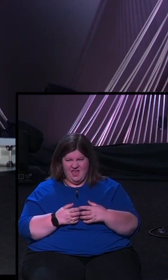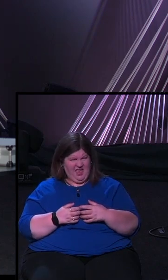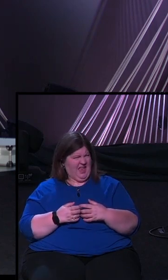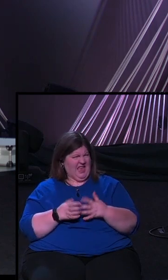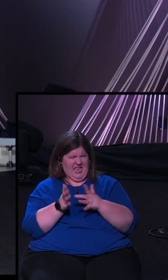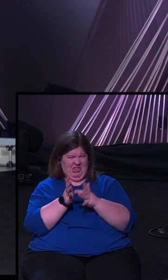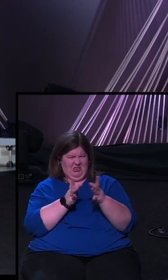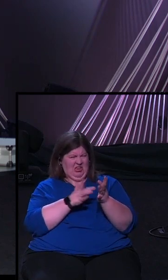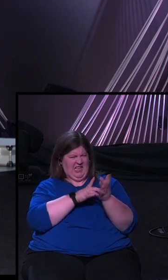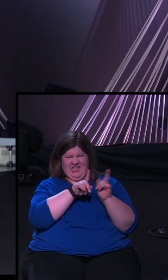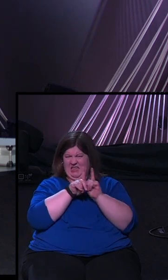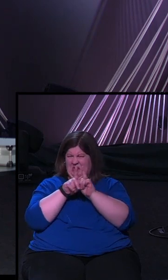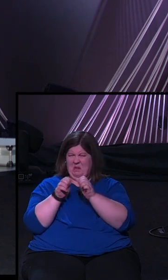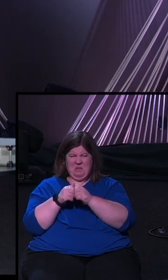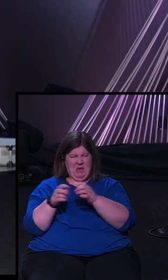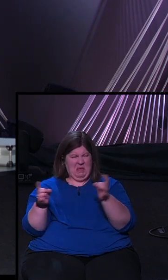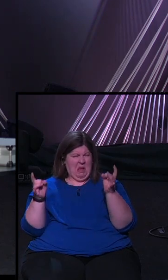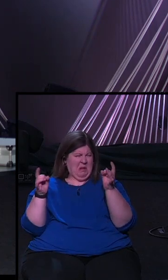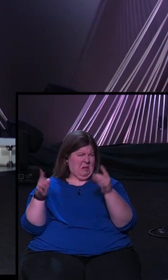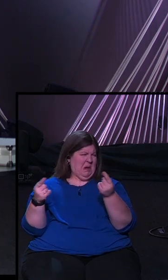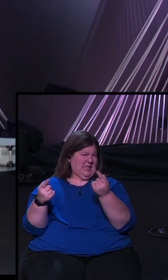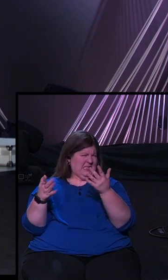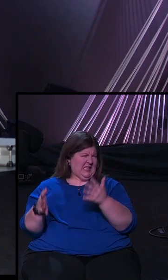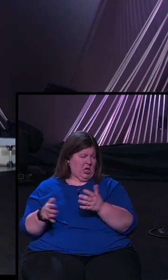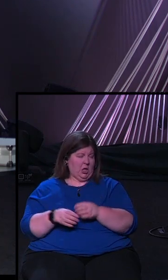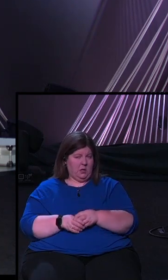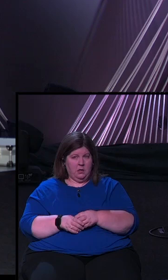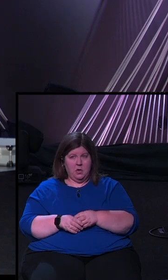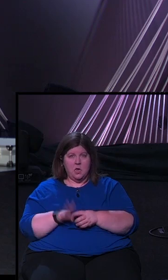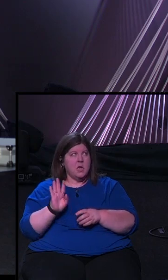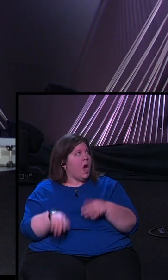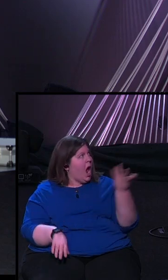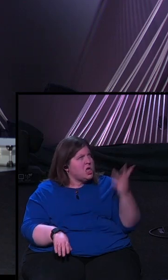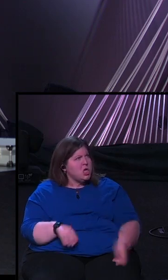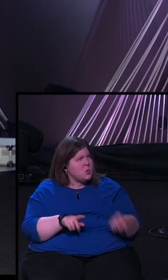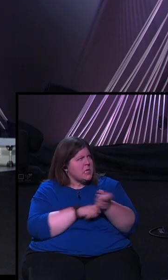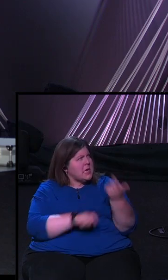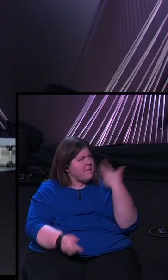of a notorious sinner, they grumbled. I think it went like this. Are you kidding me?